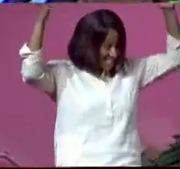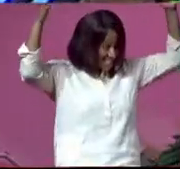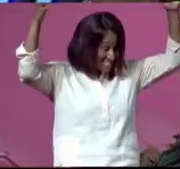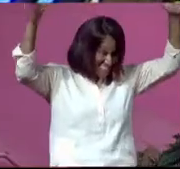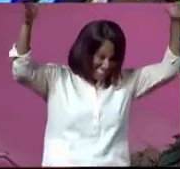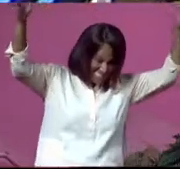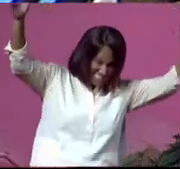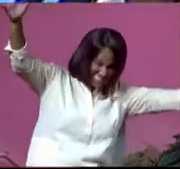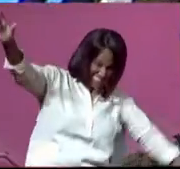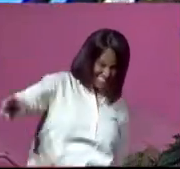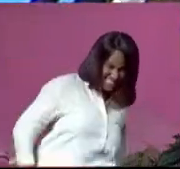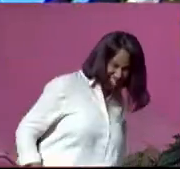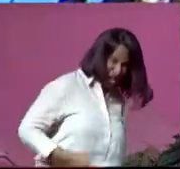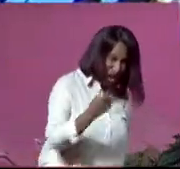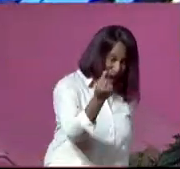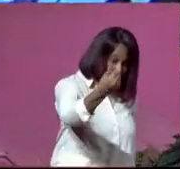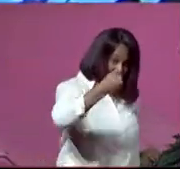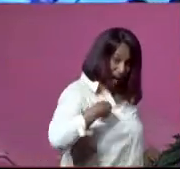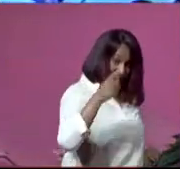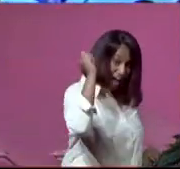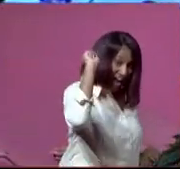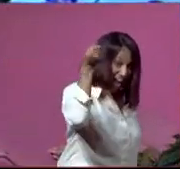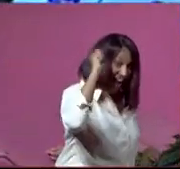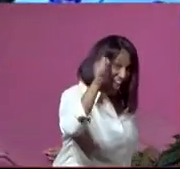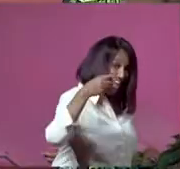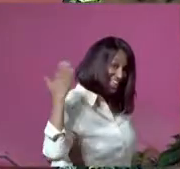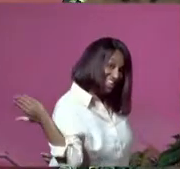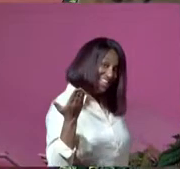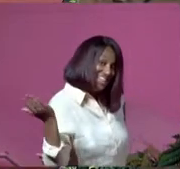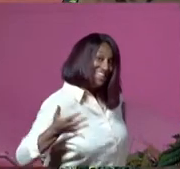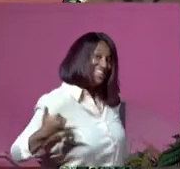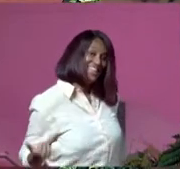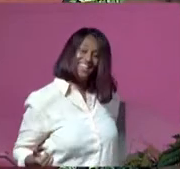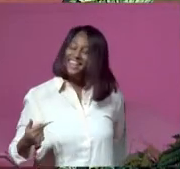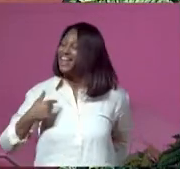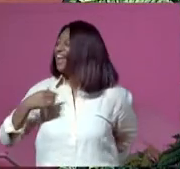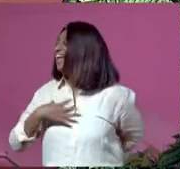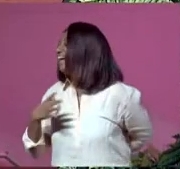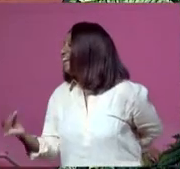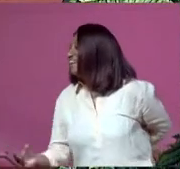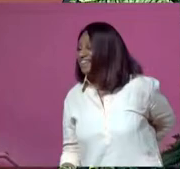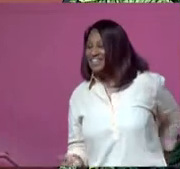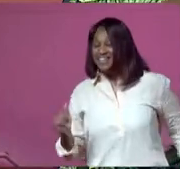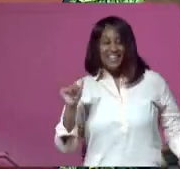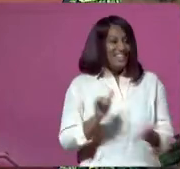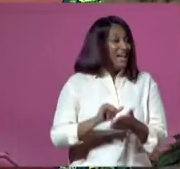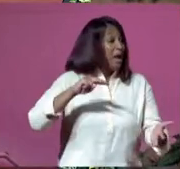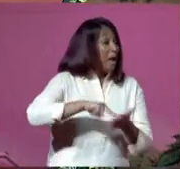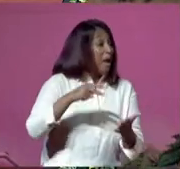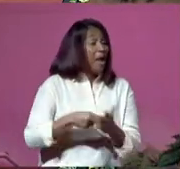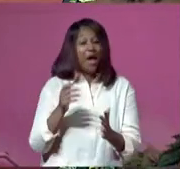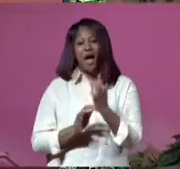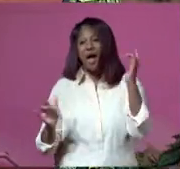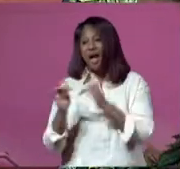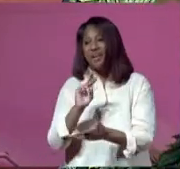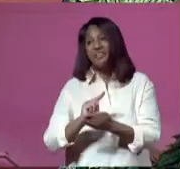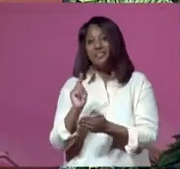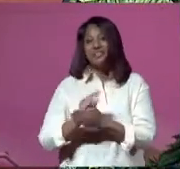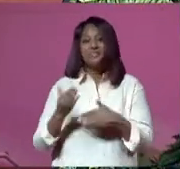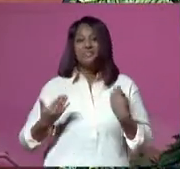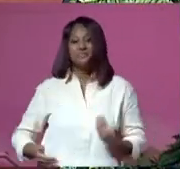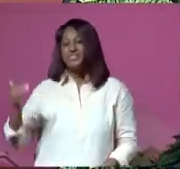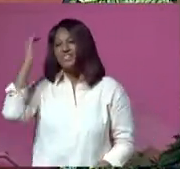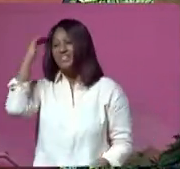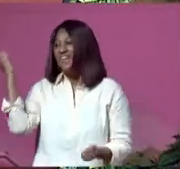Do I have a witness in here today? God help me. I love it, because that means Jesus uses me knowing